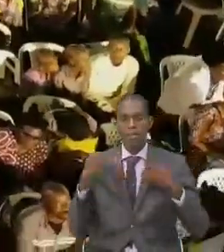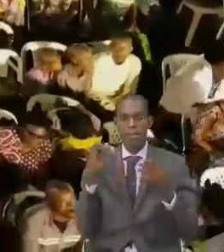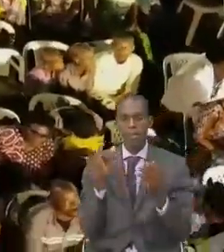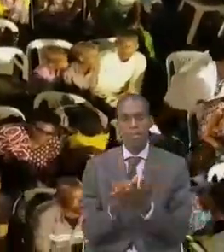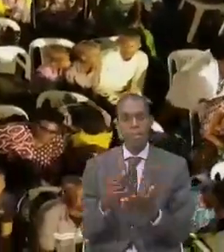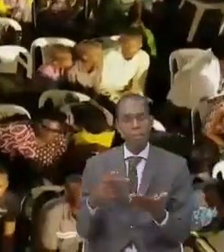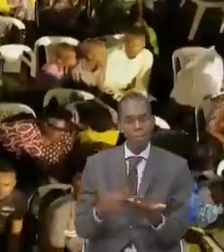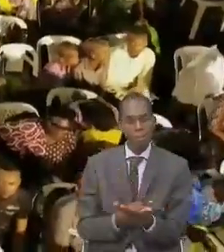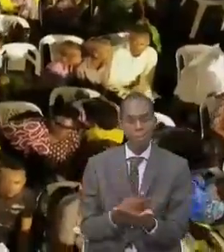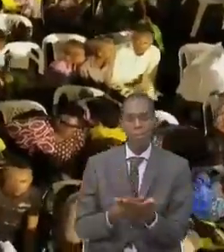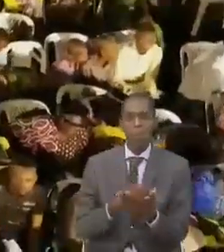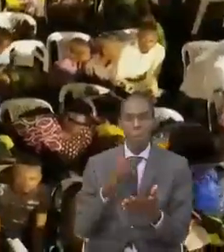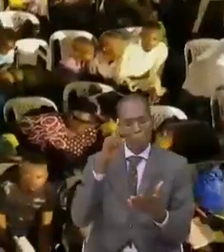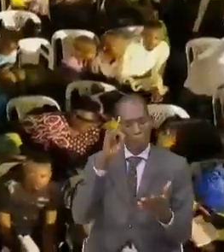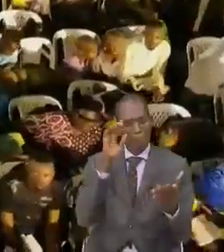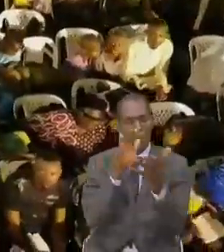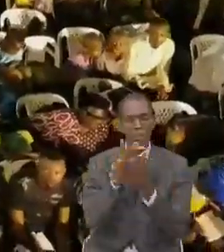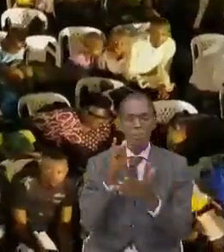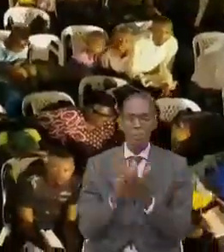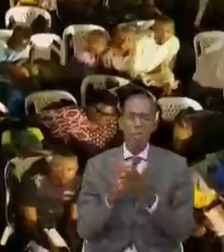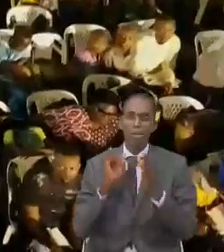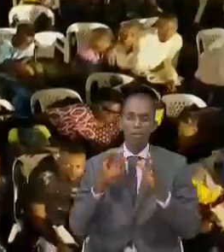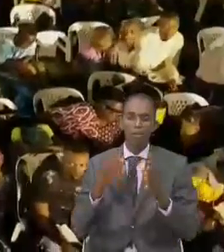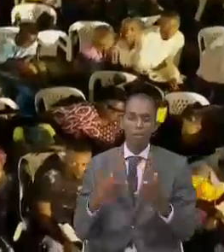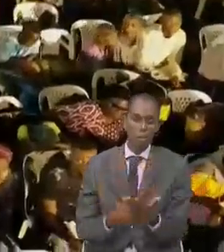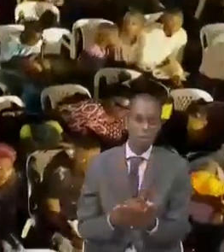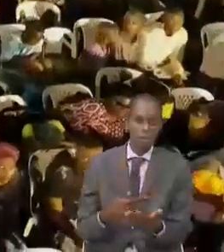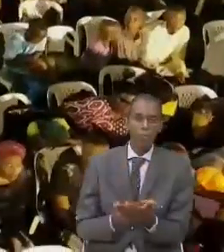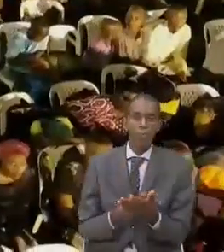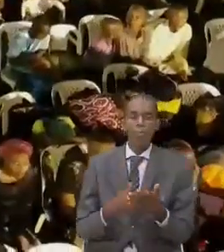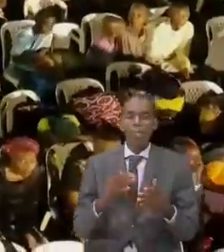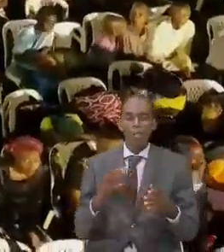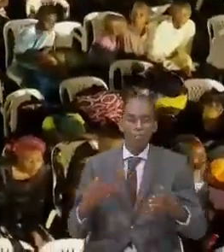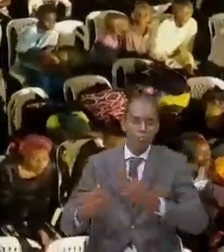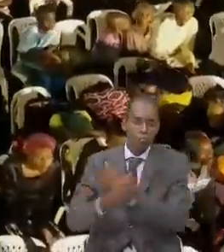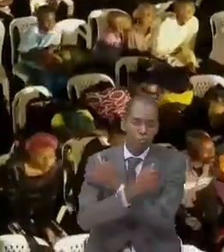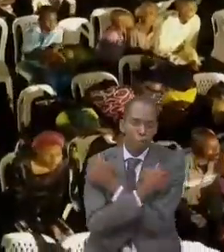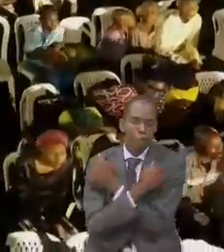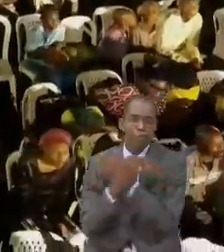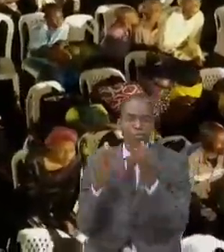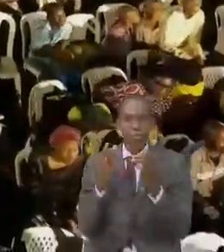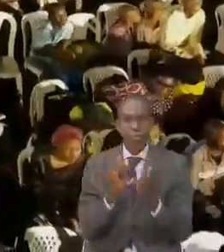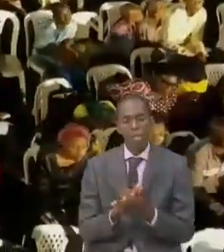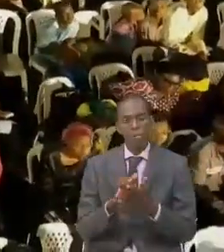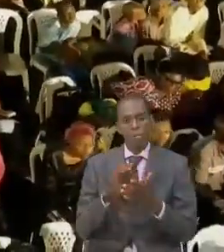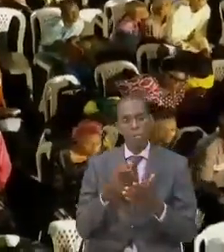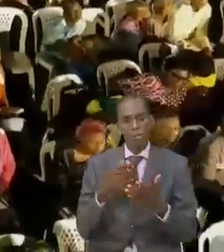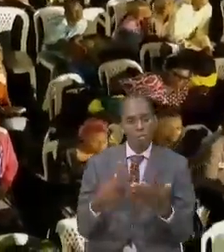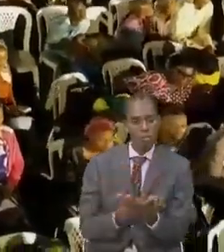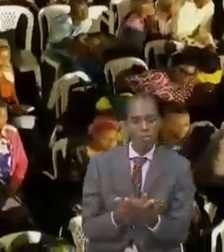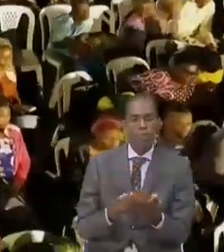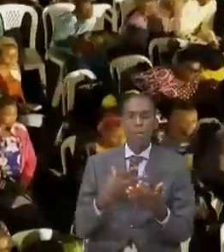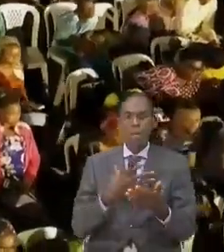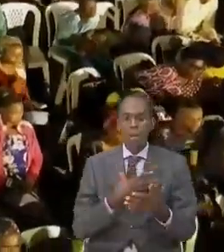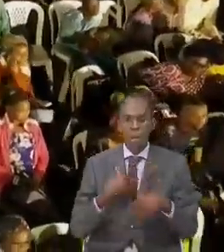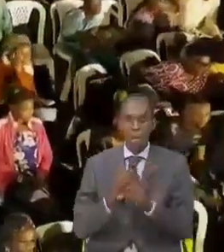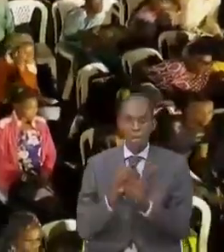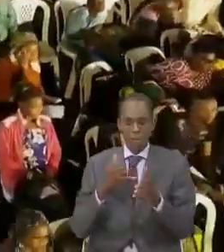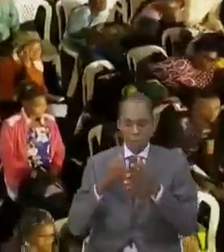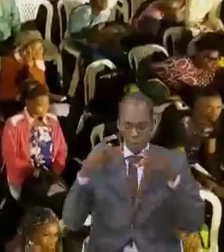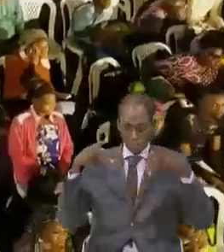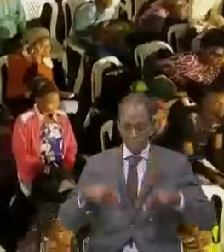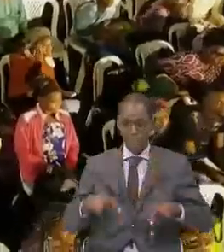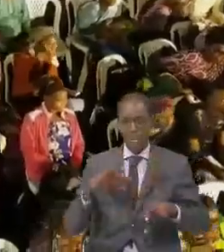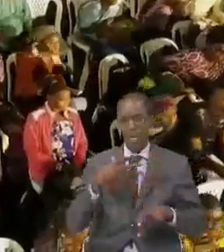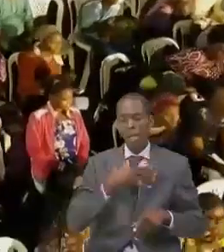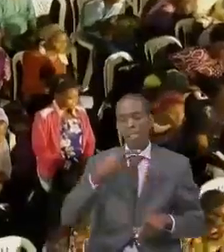to accept that gospel. Believe that gospel. Embrace that gospel. Personalize